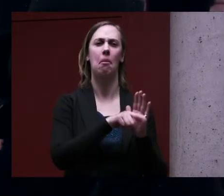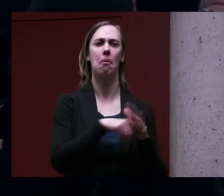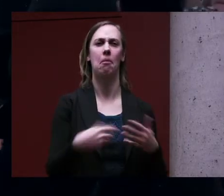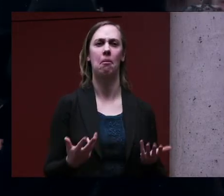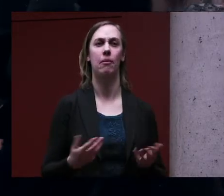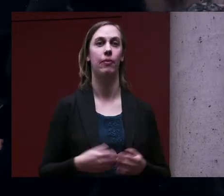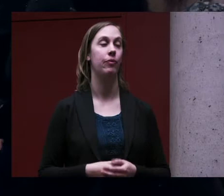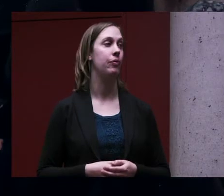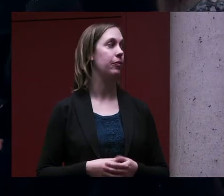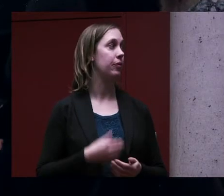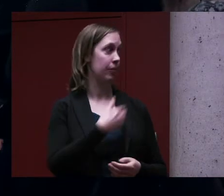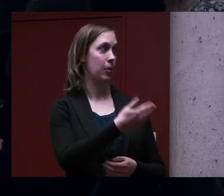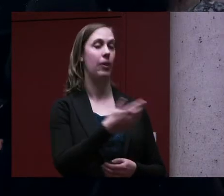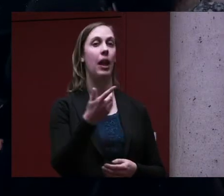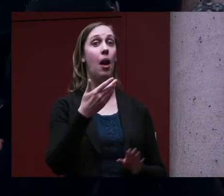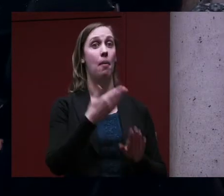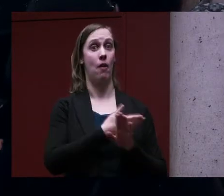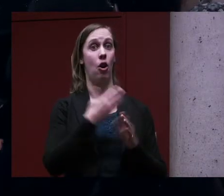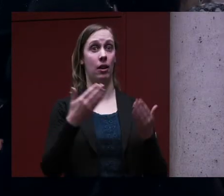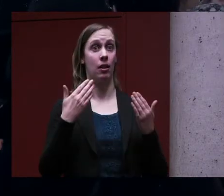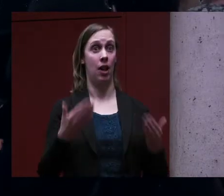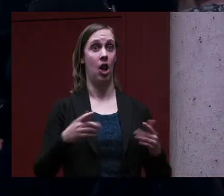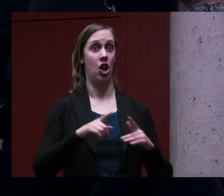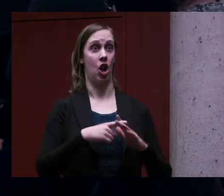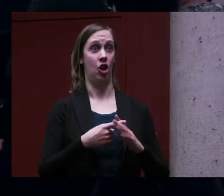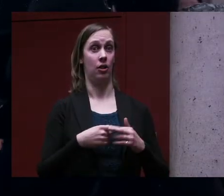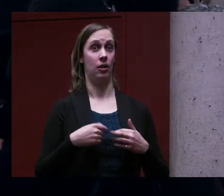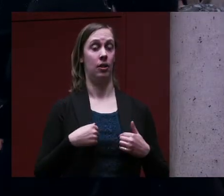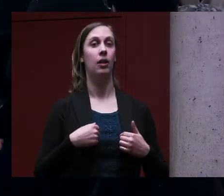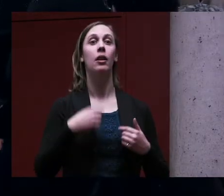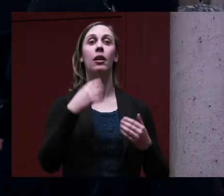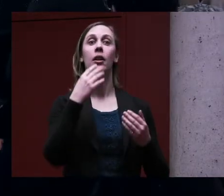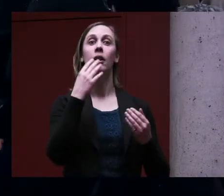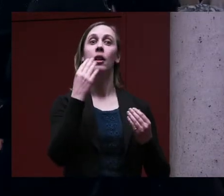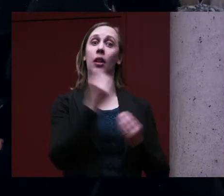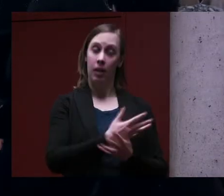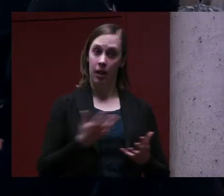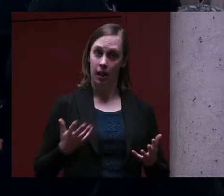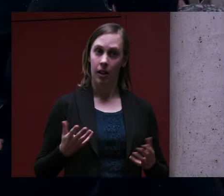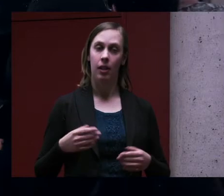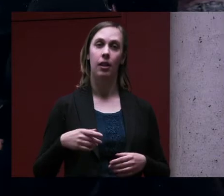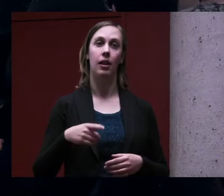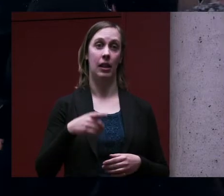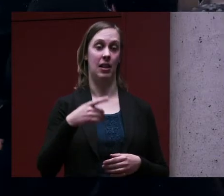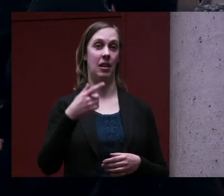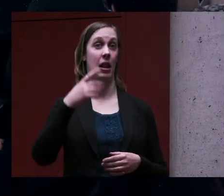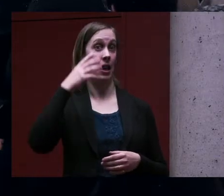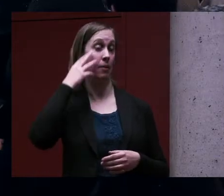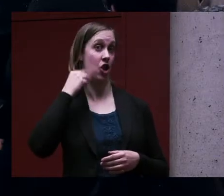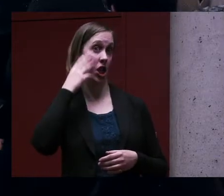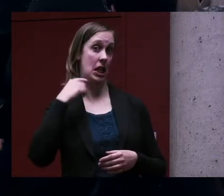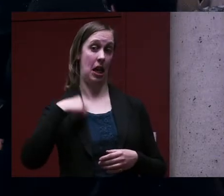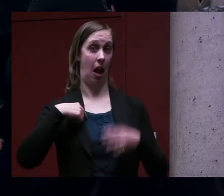before I start, I should tell you that although these experiences are going to sound like they're coming